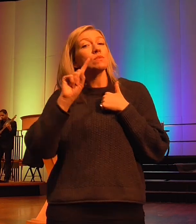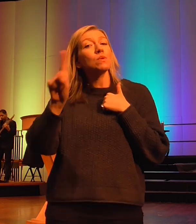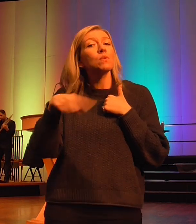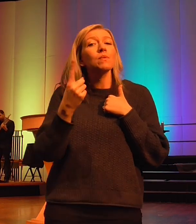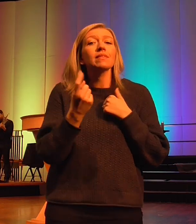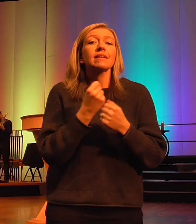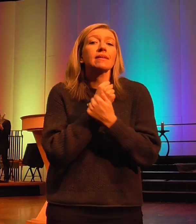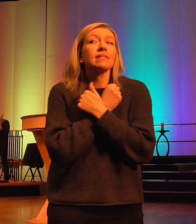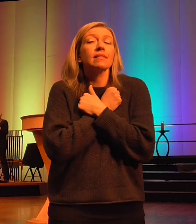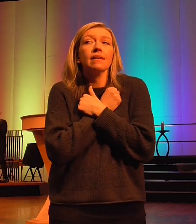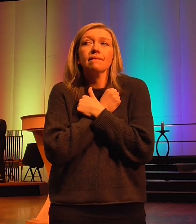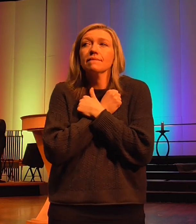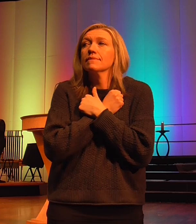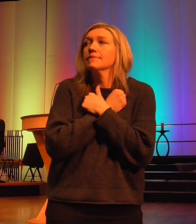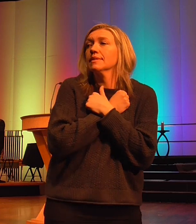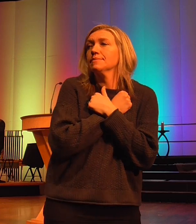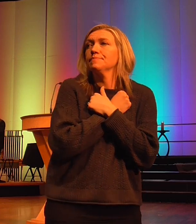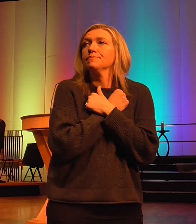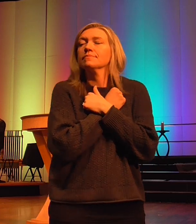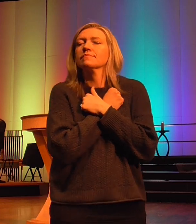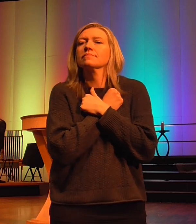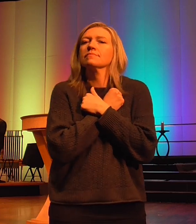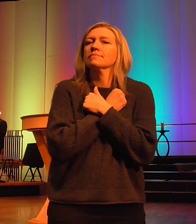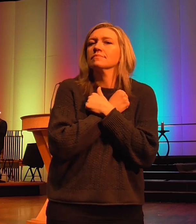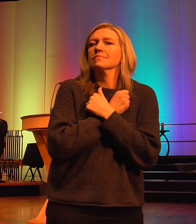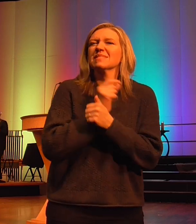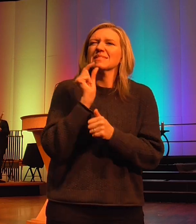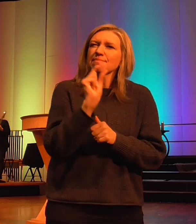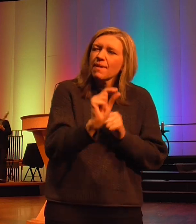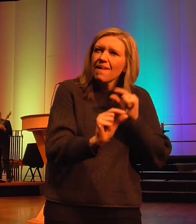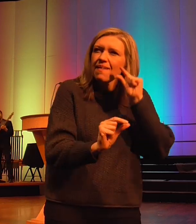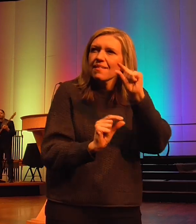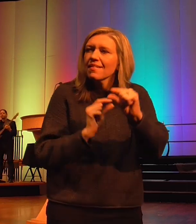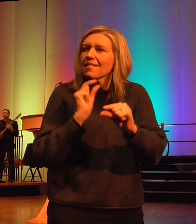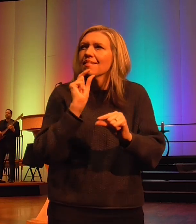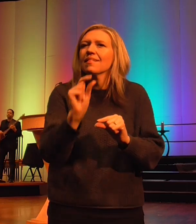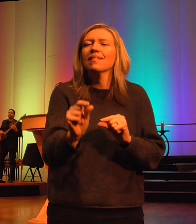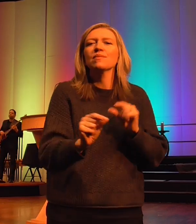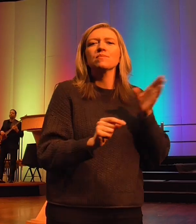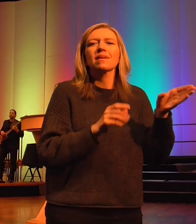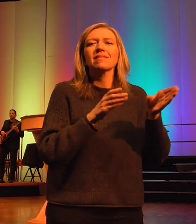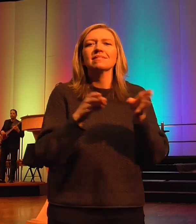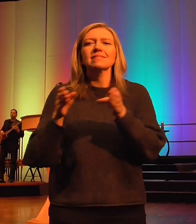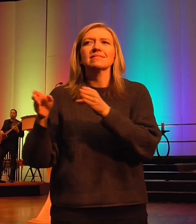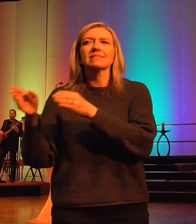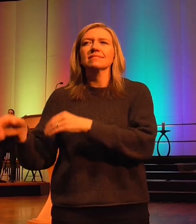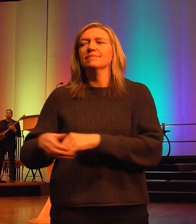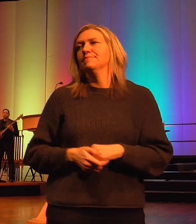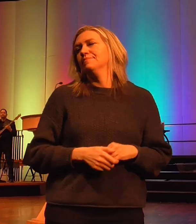only love in the smallest of ways.